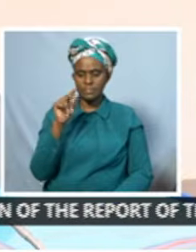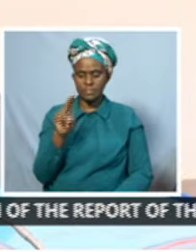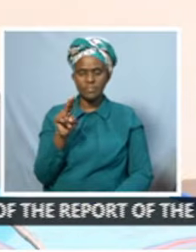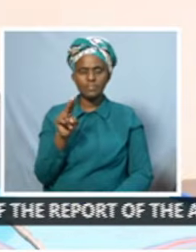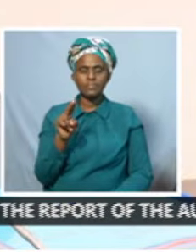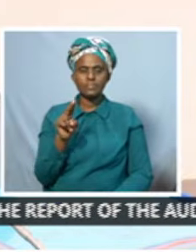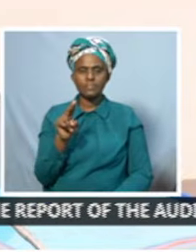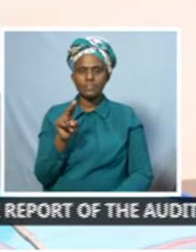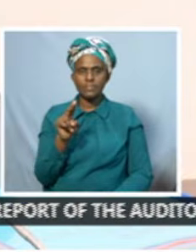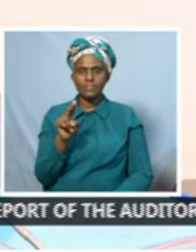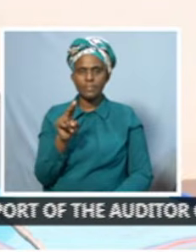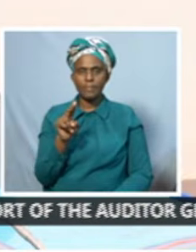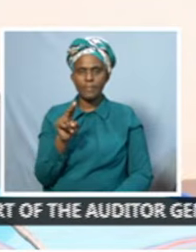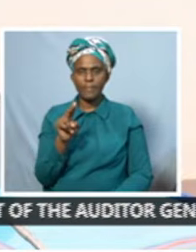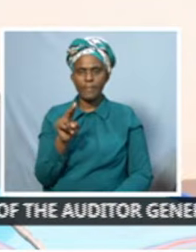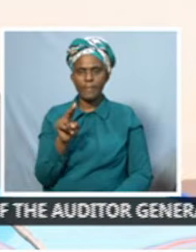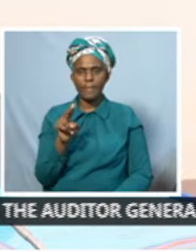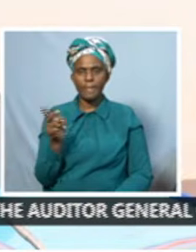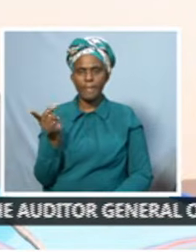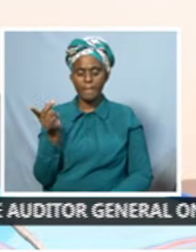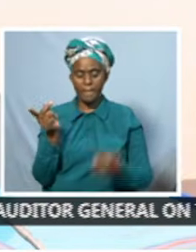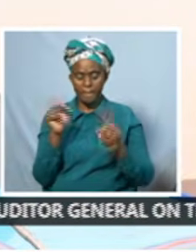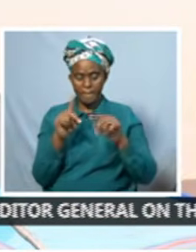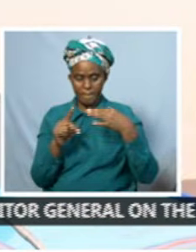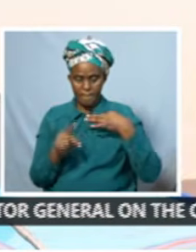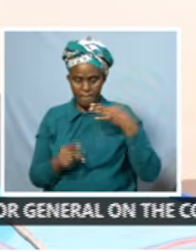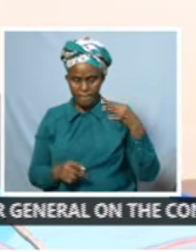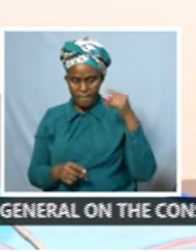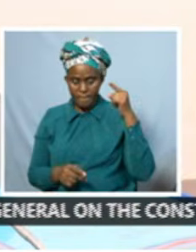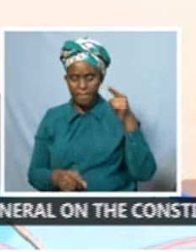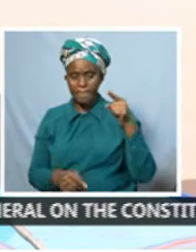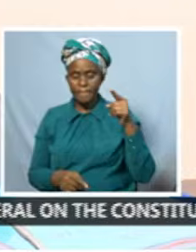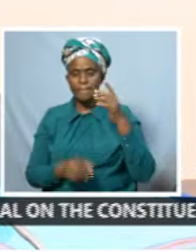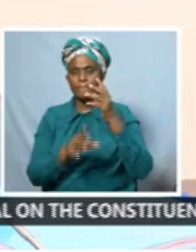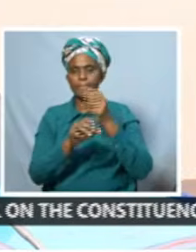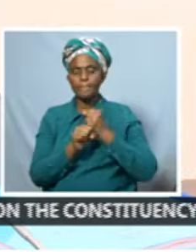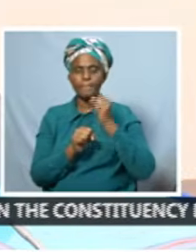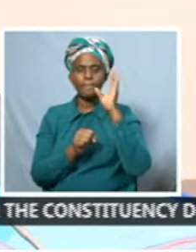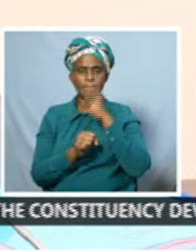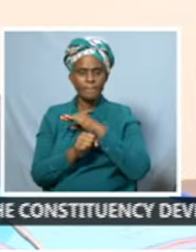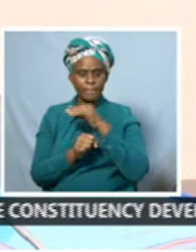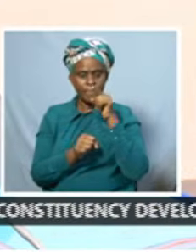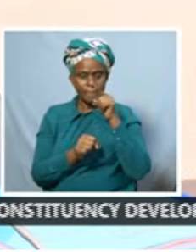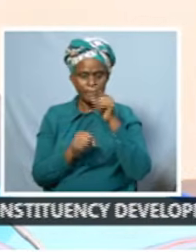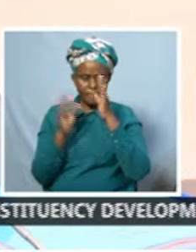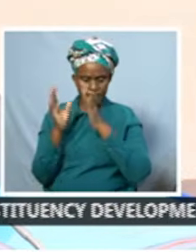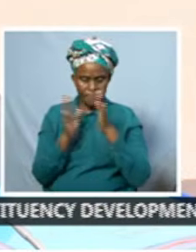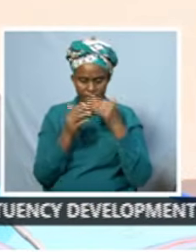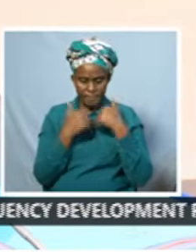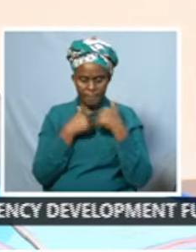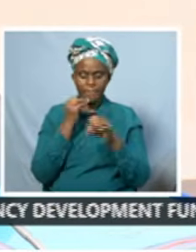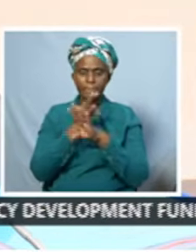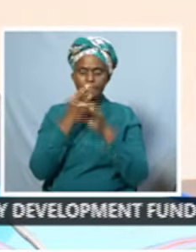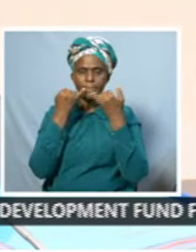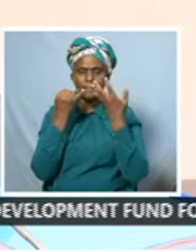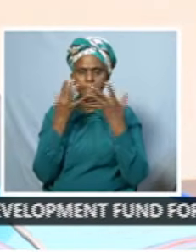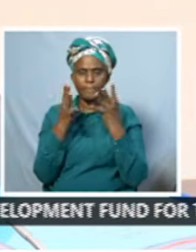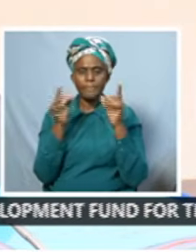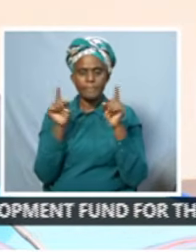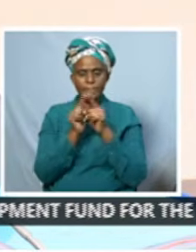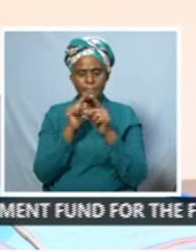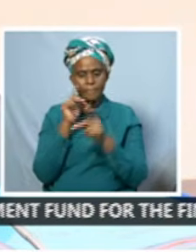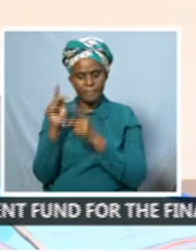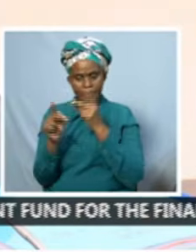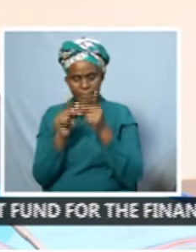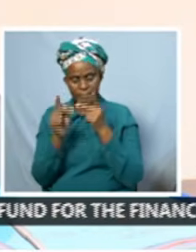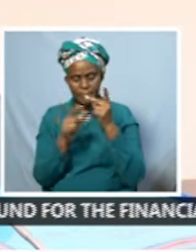So when the applications are received, as the planner has indicated, and the